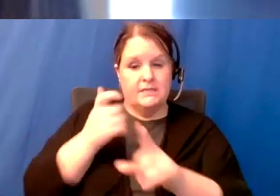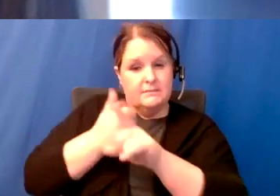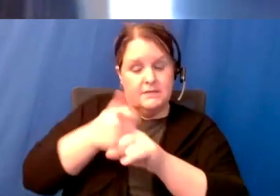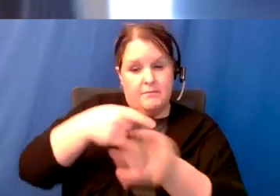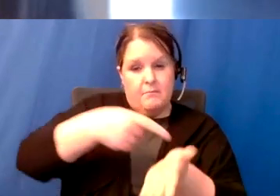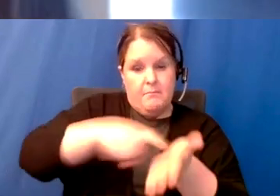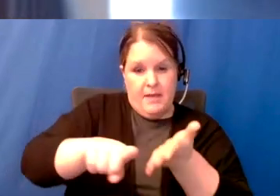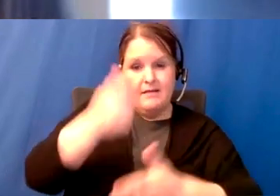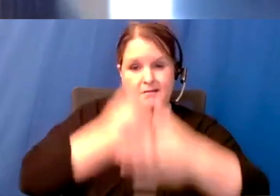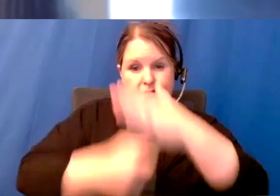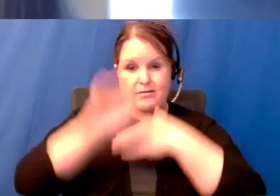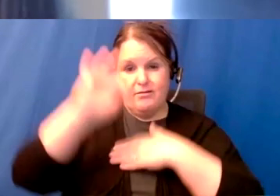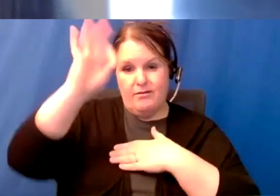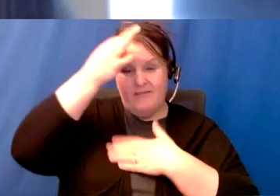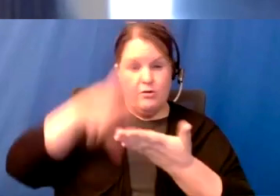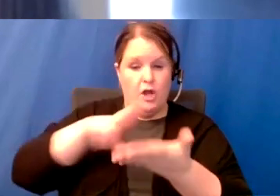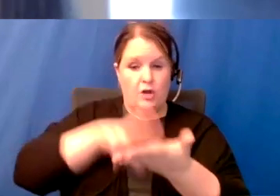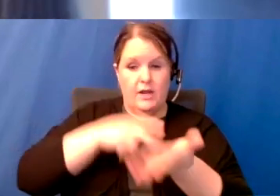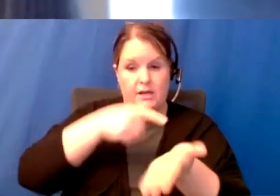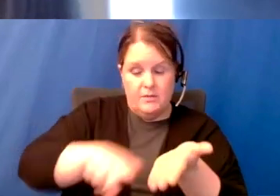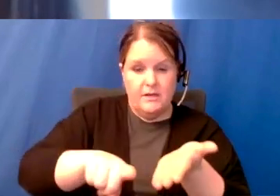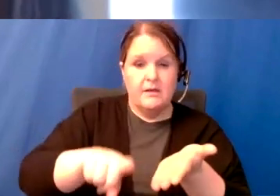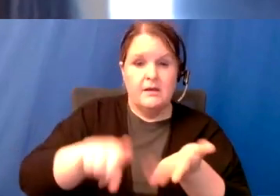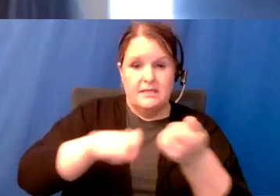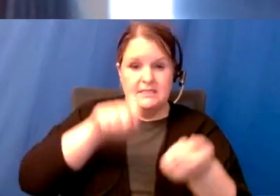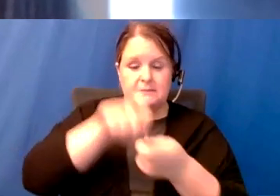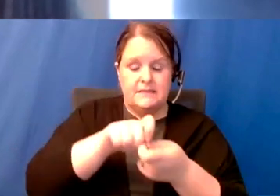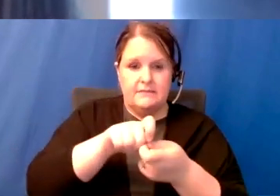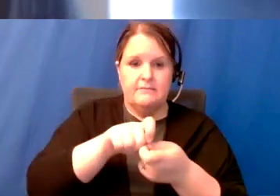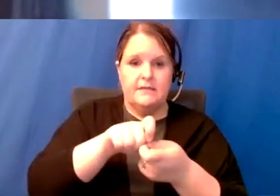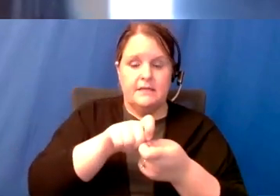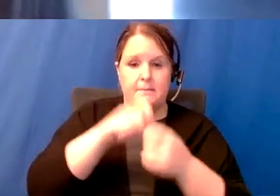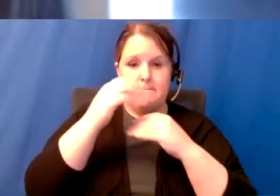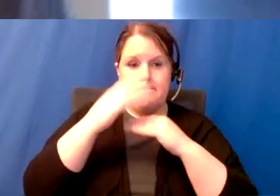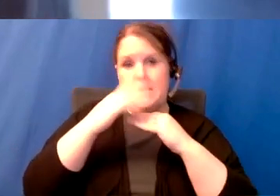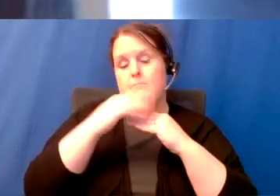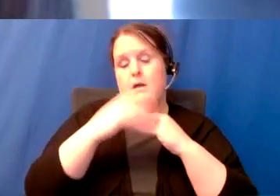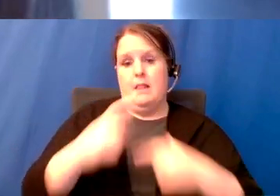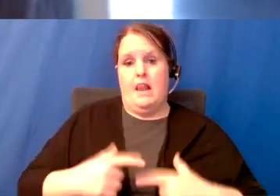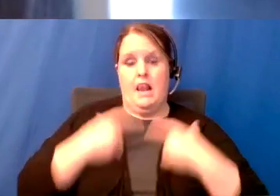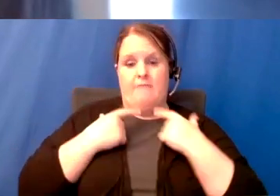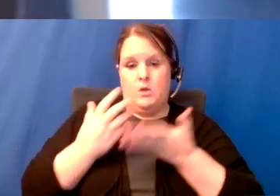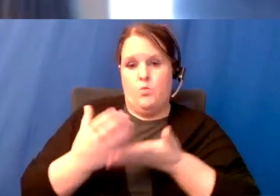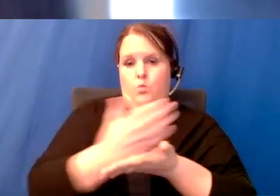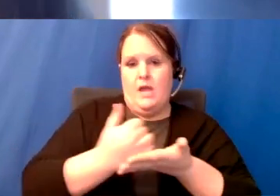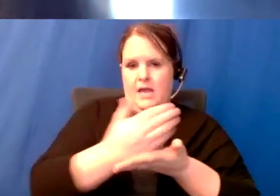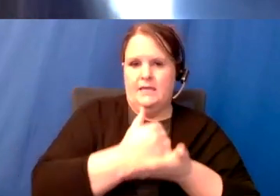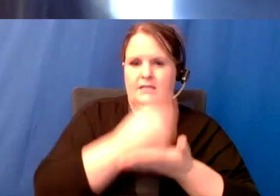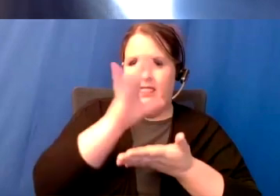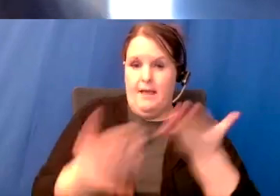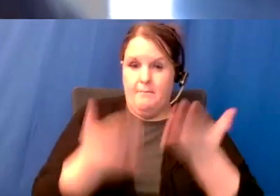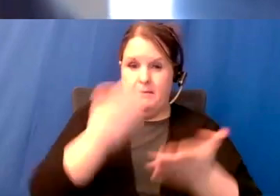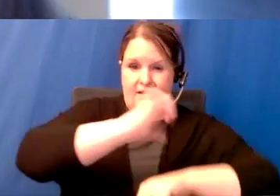paid under a federal contract to be paid a certain minimum like living wage, that may